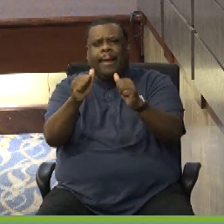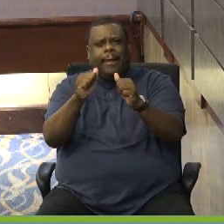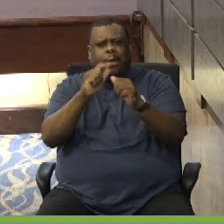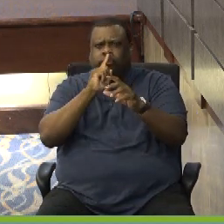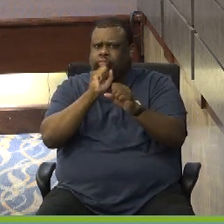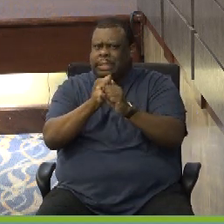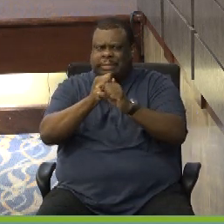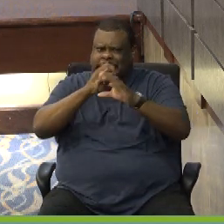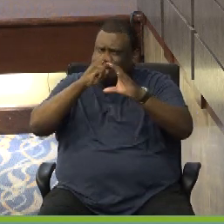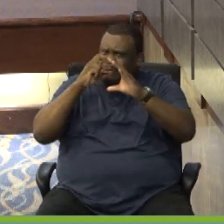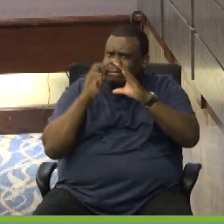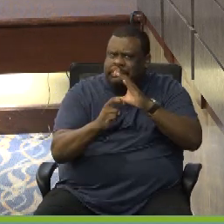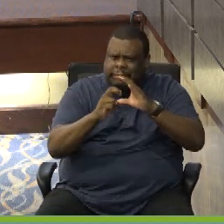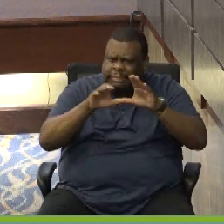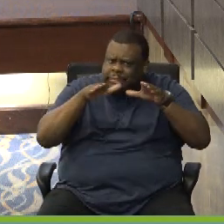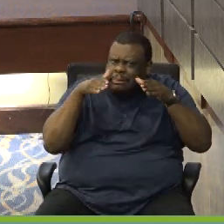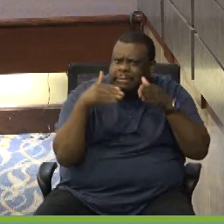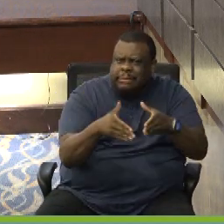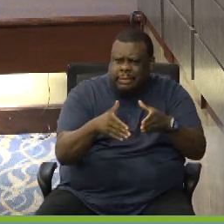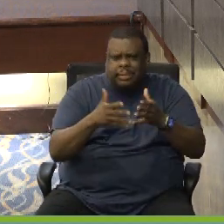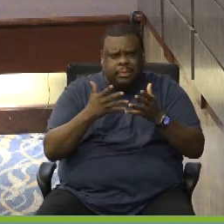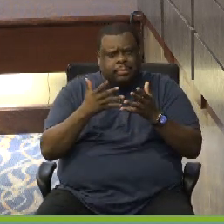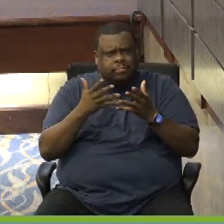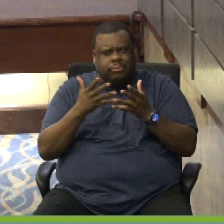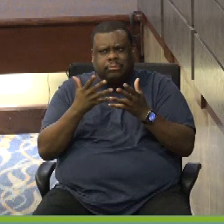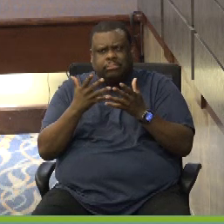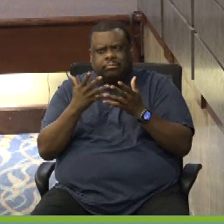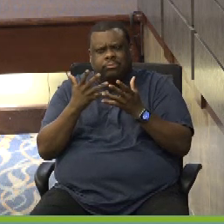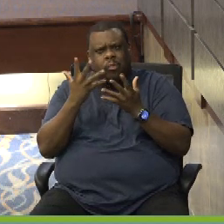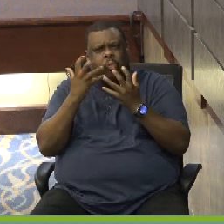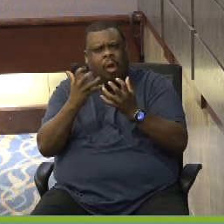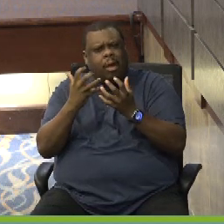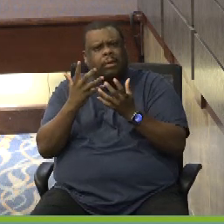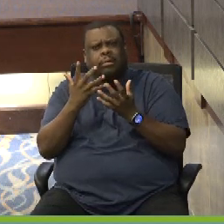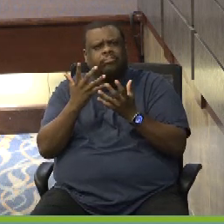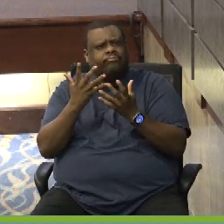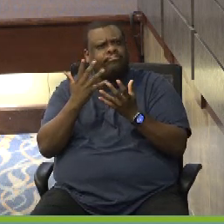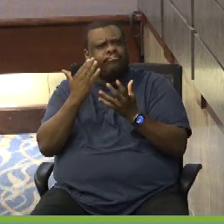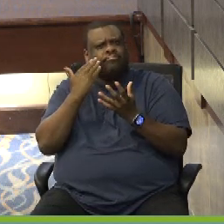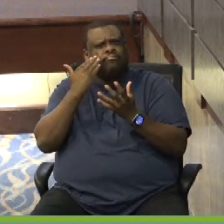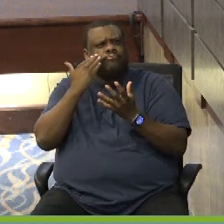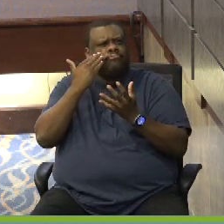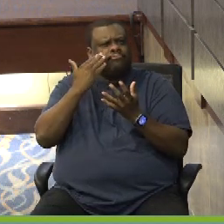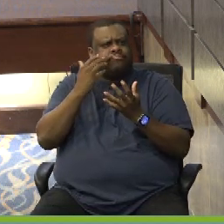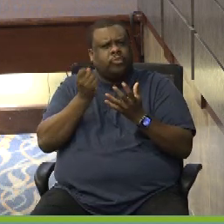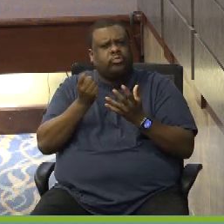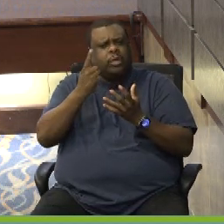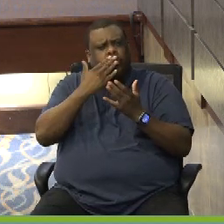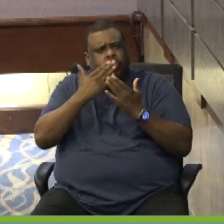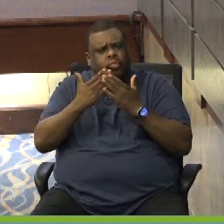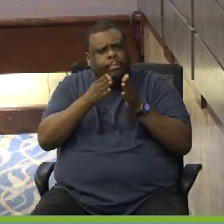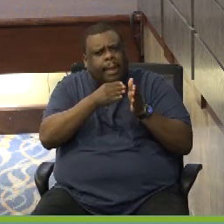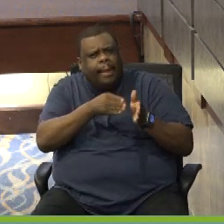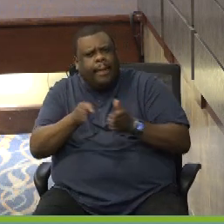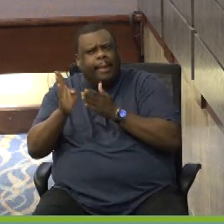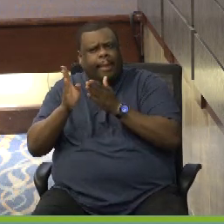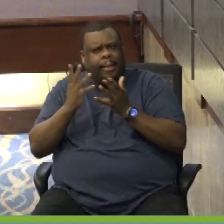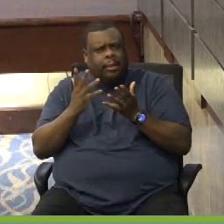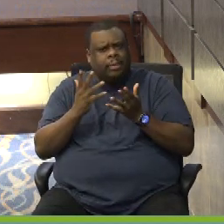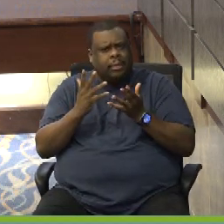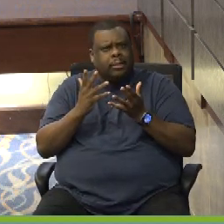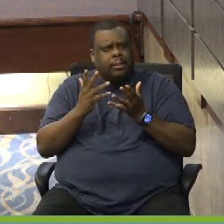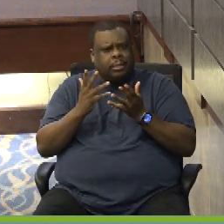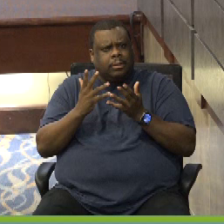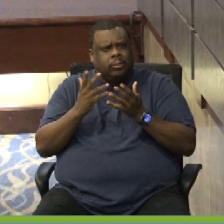ourselves in the city and all of your stakeholders to really gain a true understanding in order to create a strategic foundation, a foundation